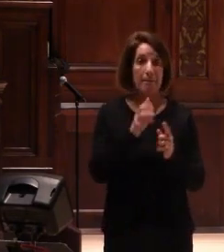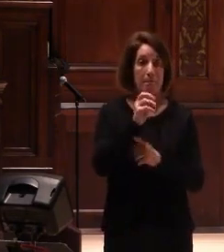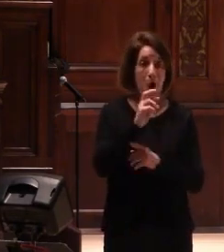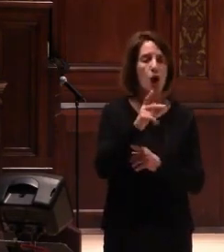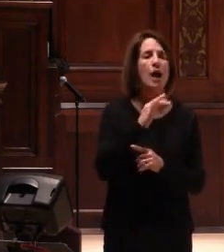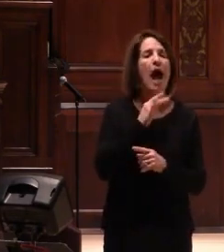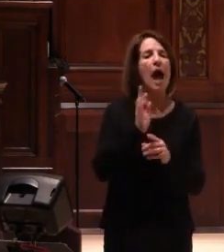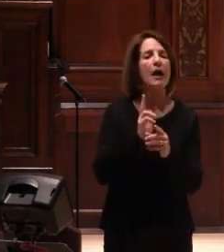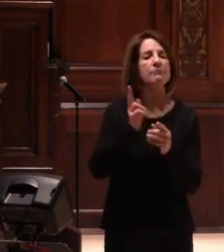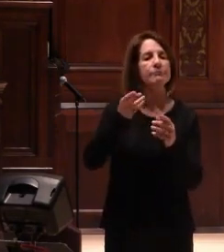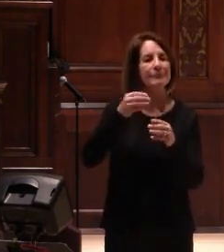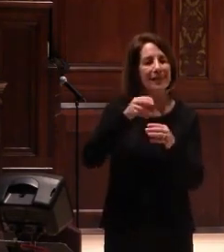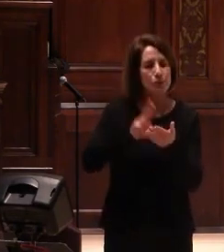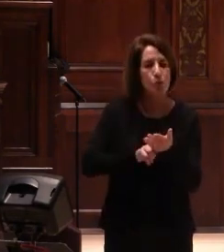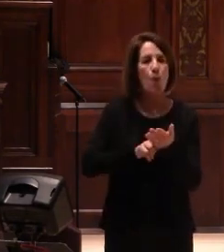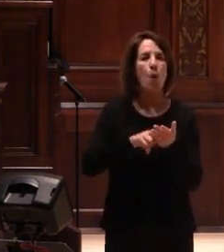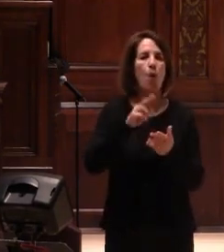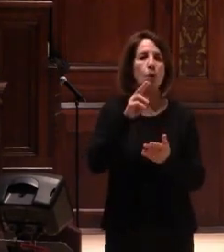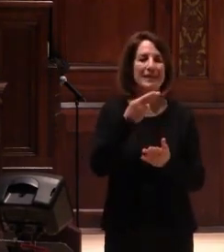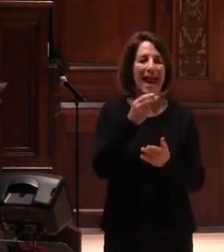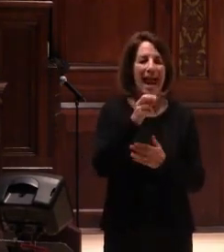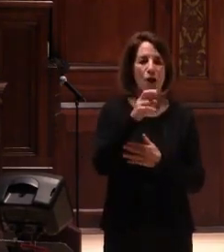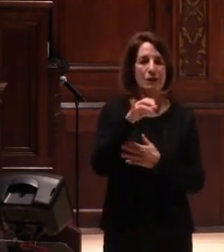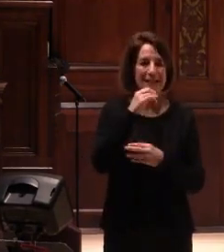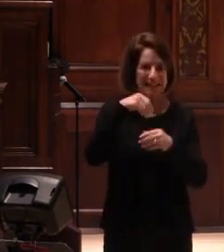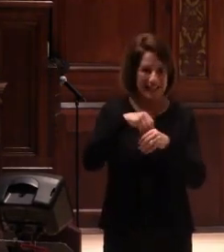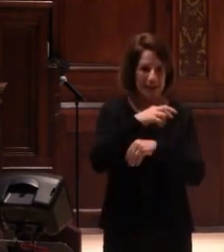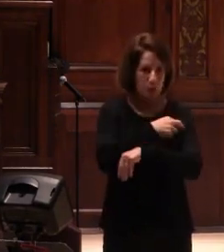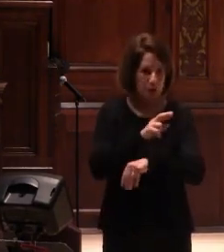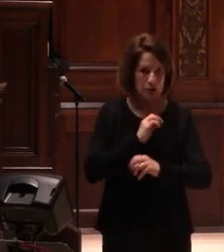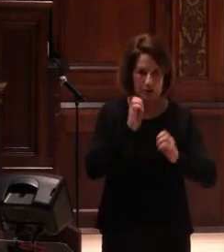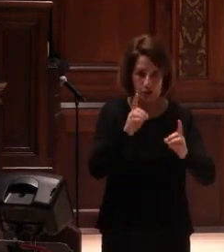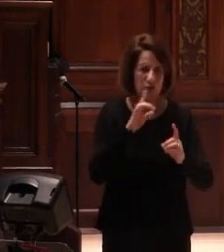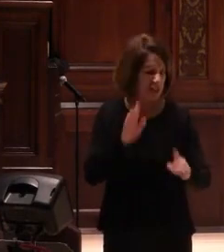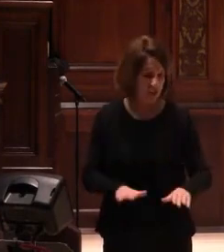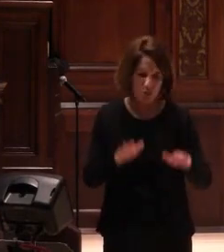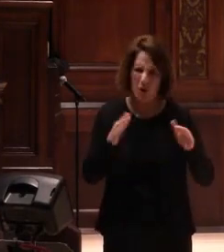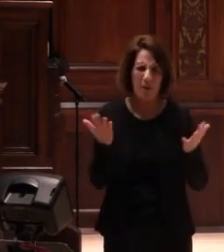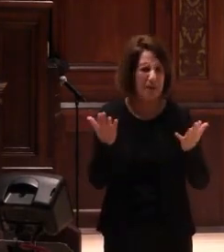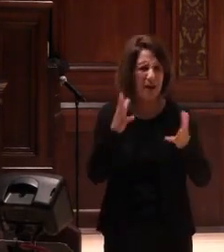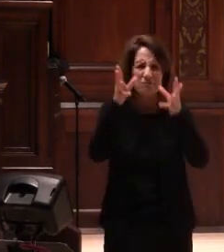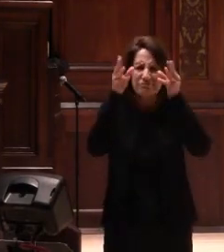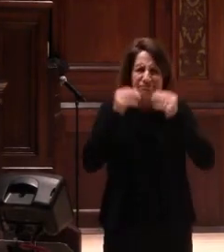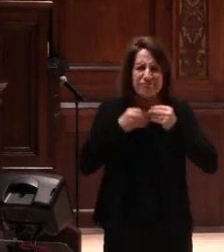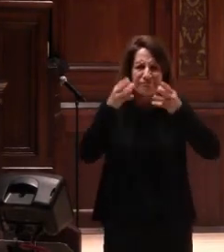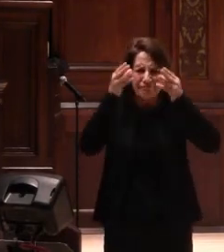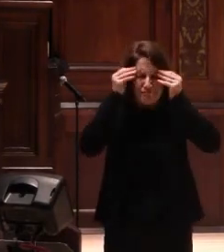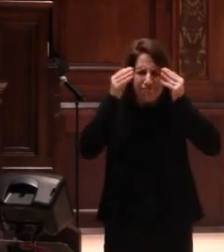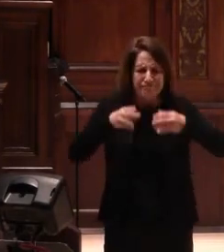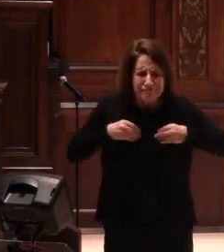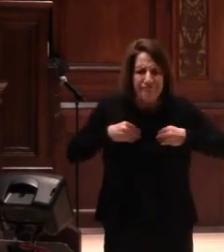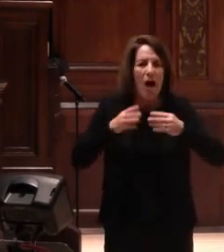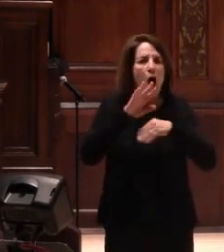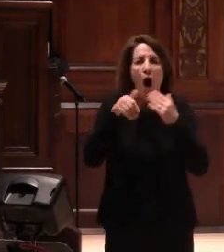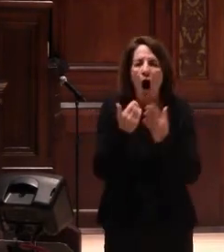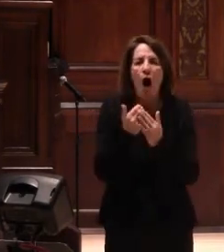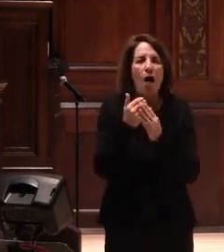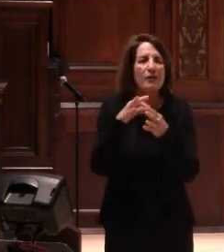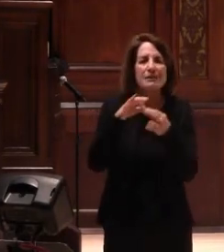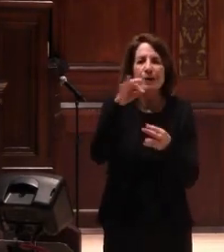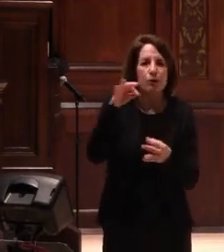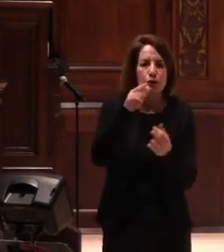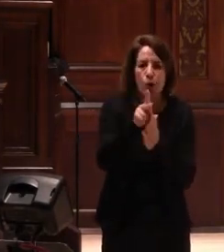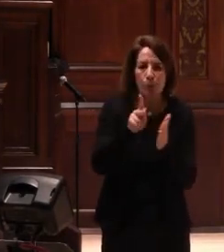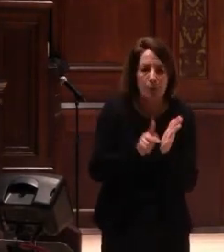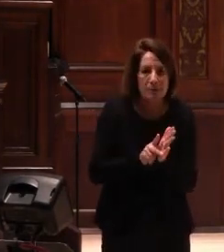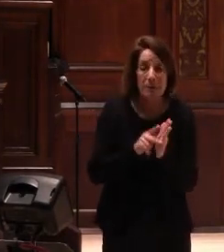For the past 5 years, he has grown up here, soaking up all the spiritual principles that this program has to offer. Harrison has learned